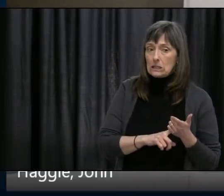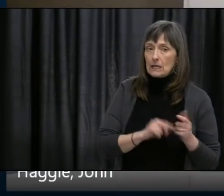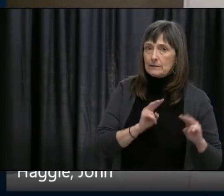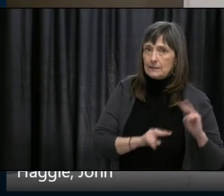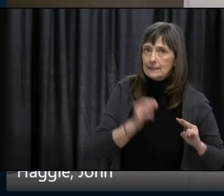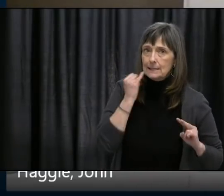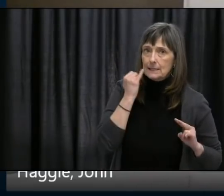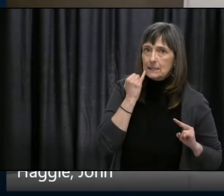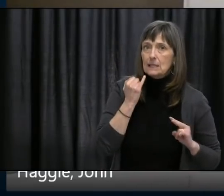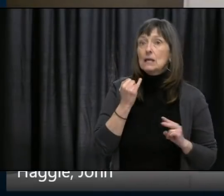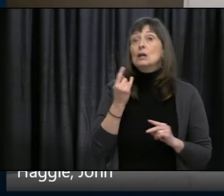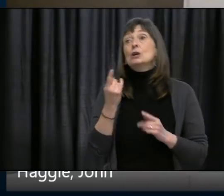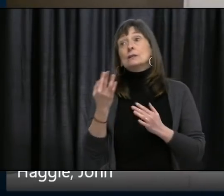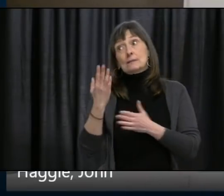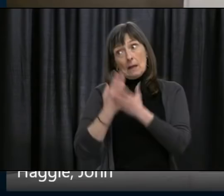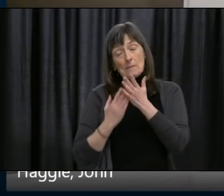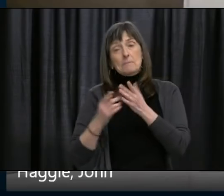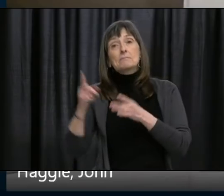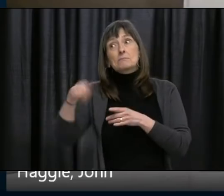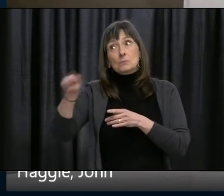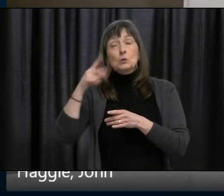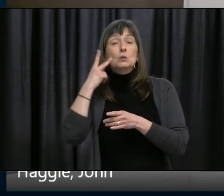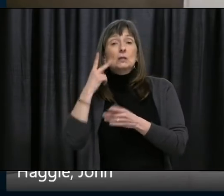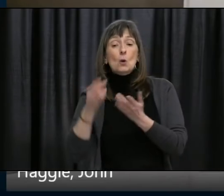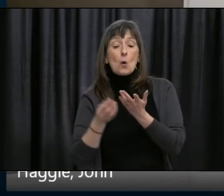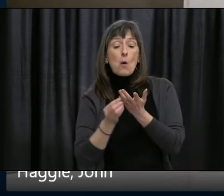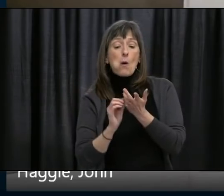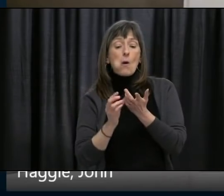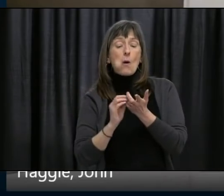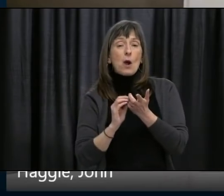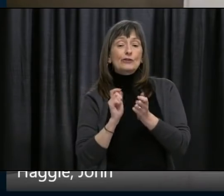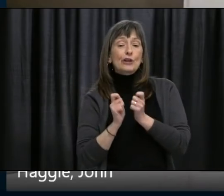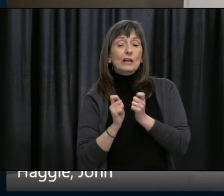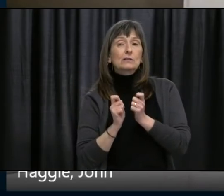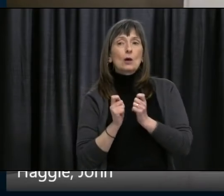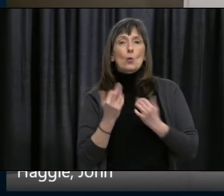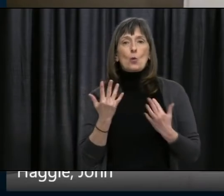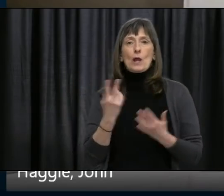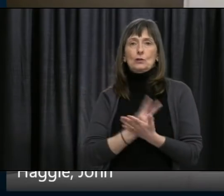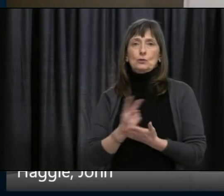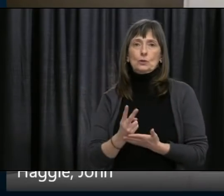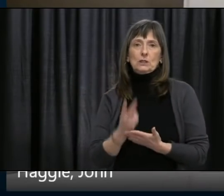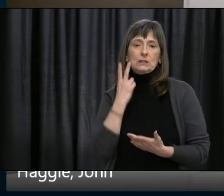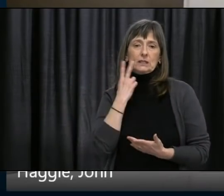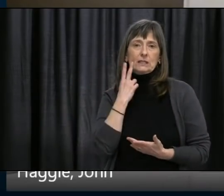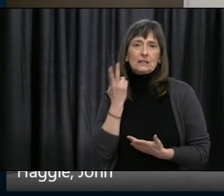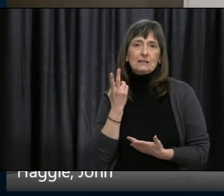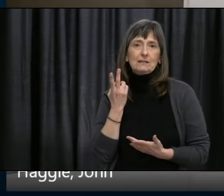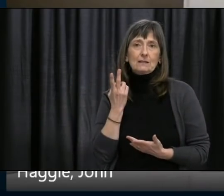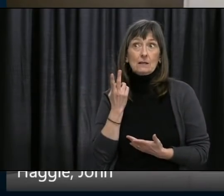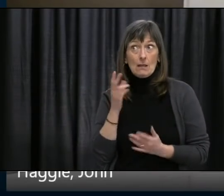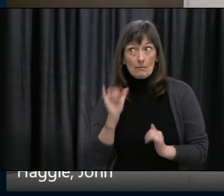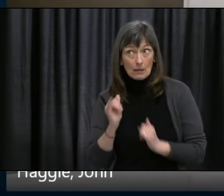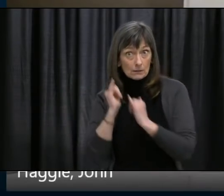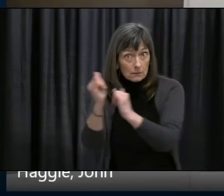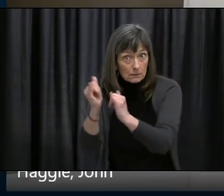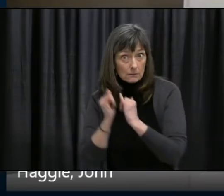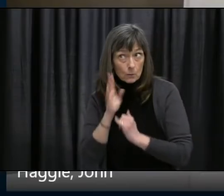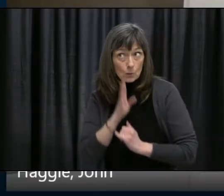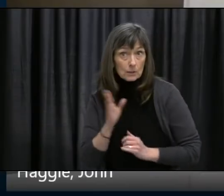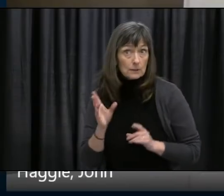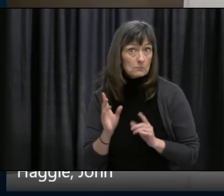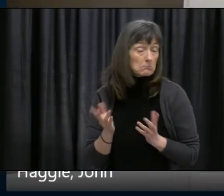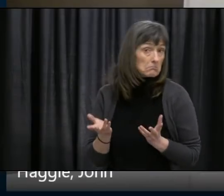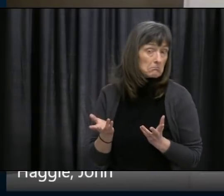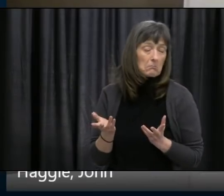and then waiting 2 weeks and then seeing what happens before they make any other change. and we need to decide, is that a way we want to go to?